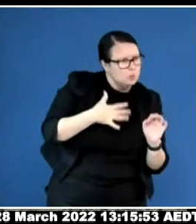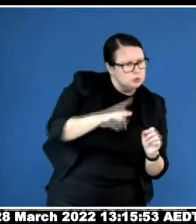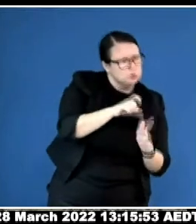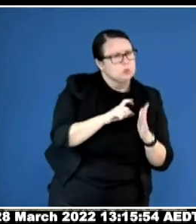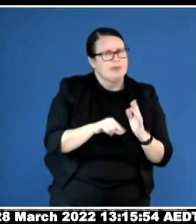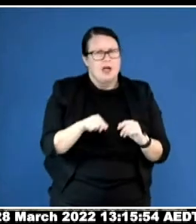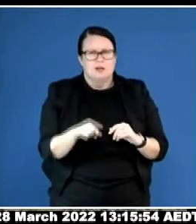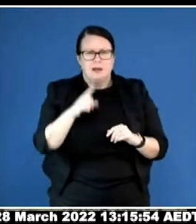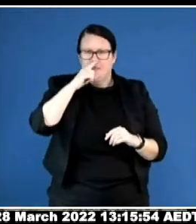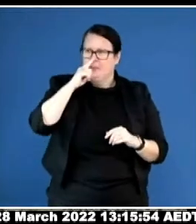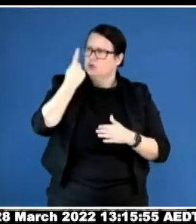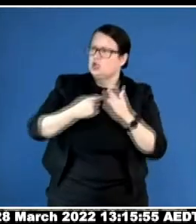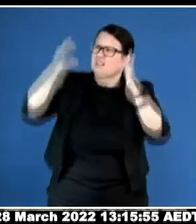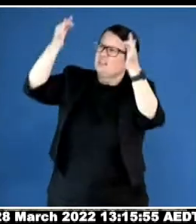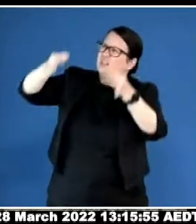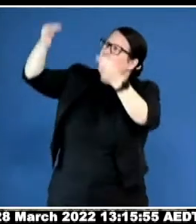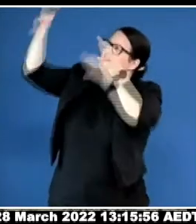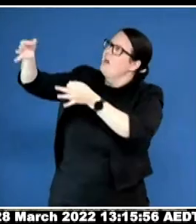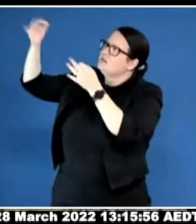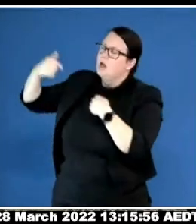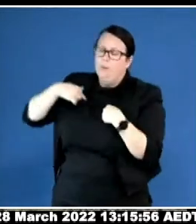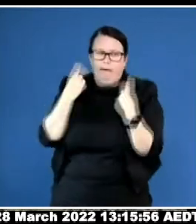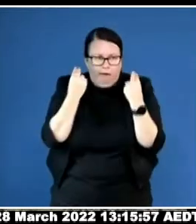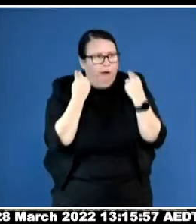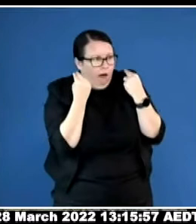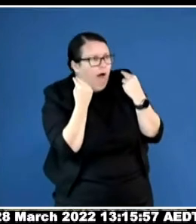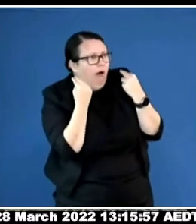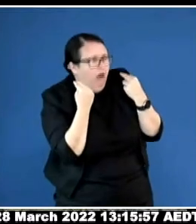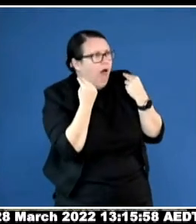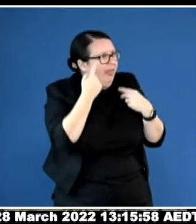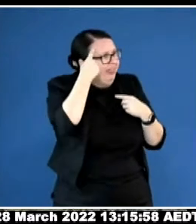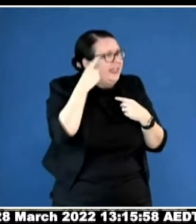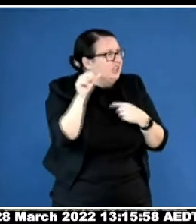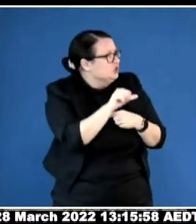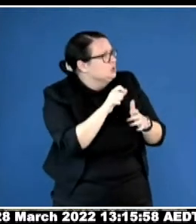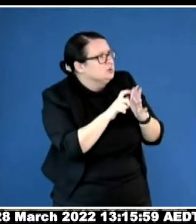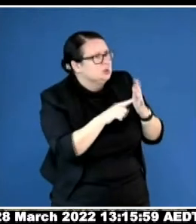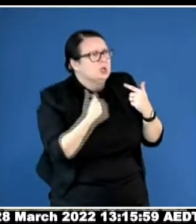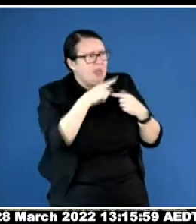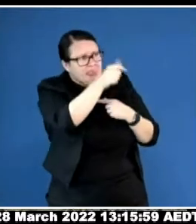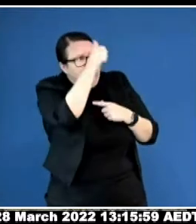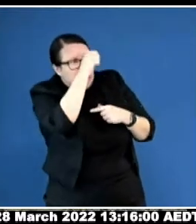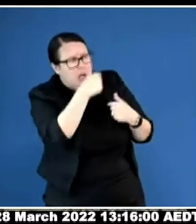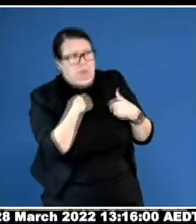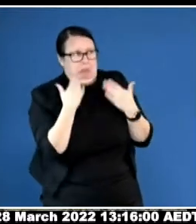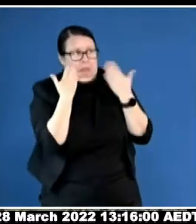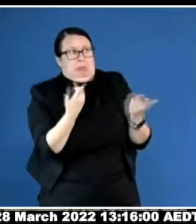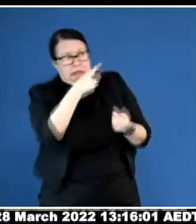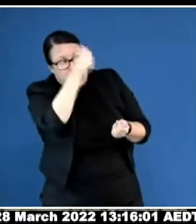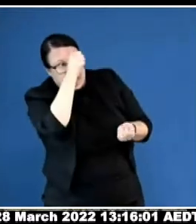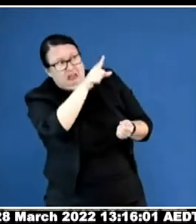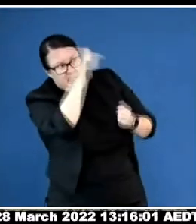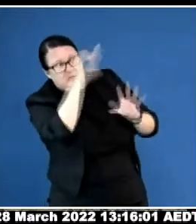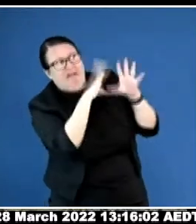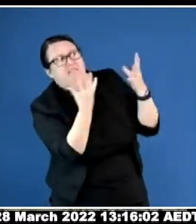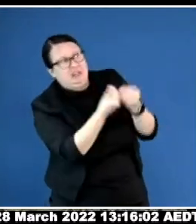decisions for us, so we just go quiet. We just think everybody is in that driving seat. They know what to do. They have got the right answers, and we trust